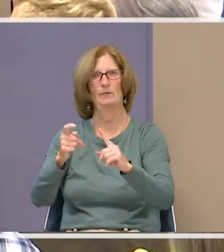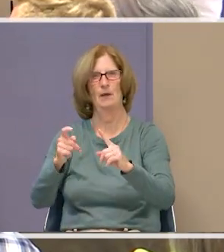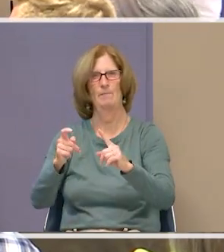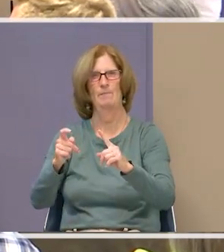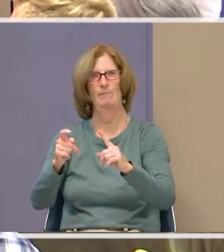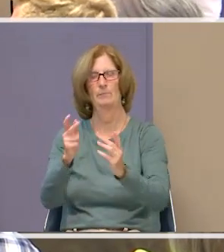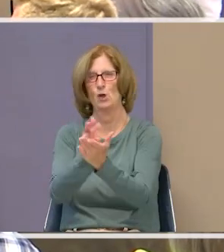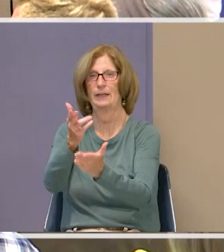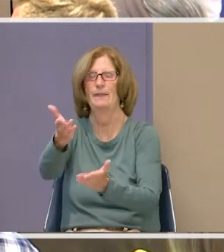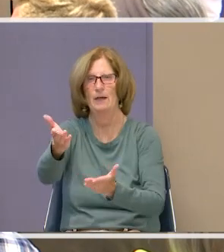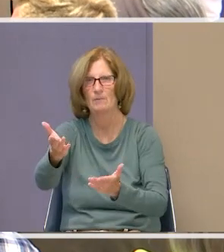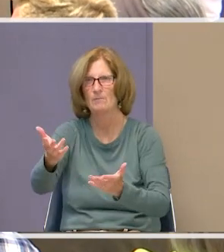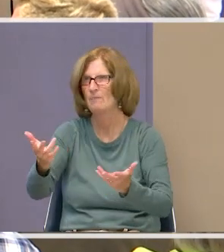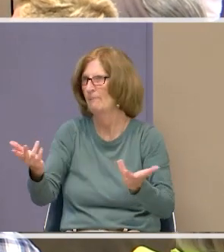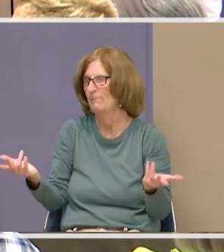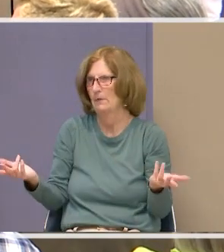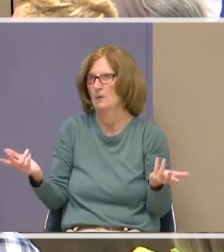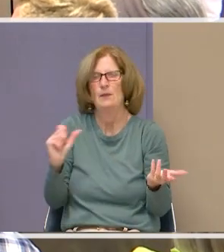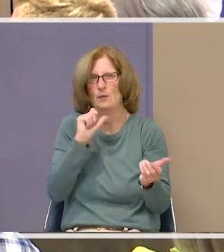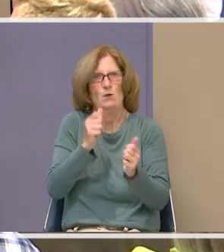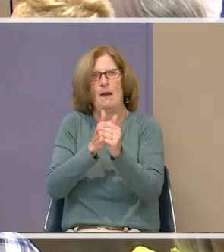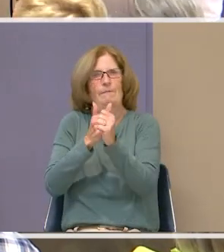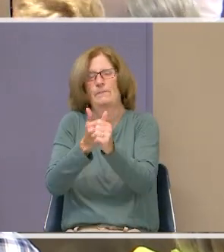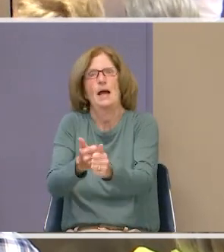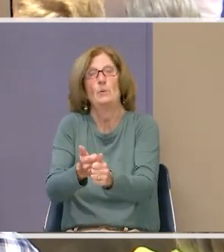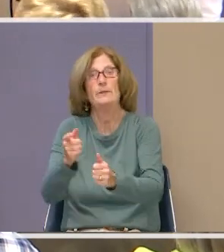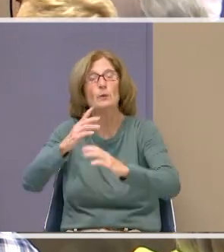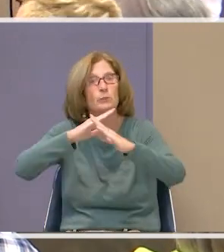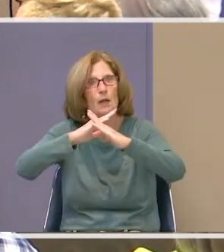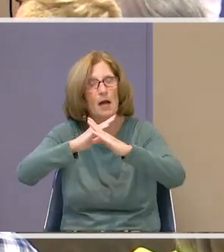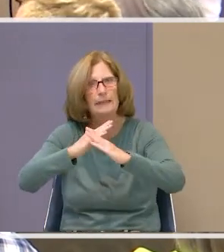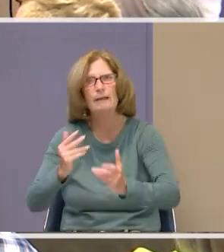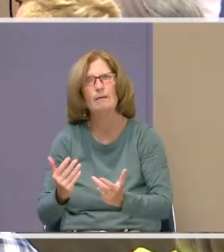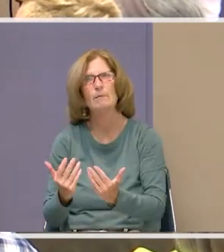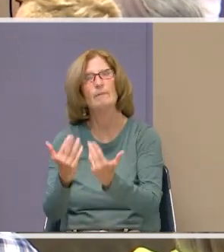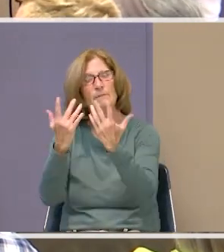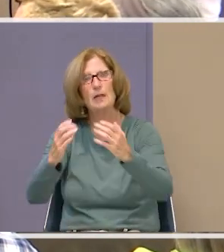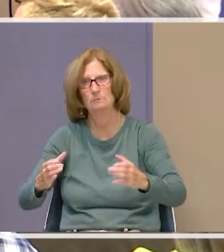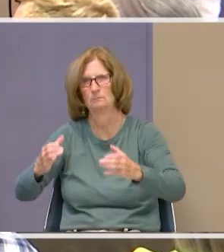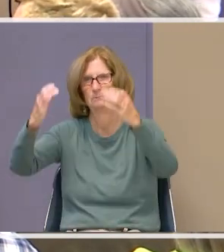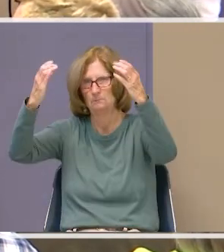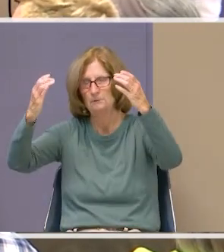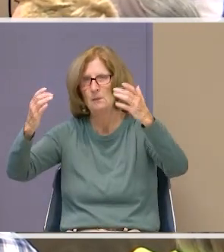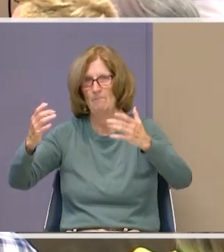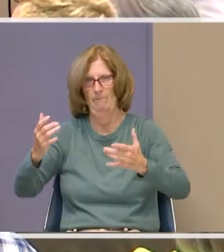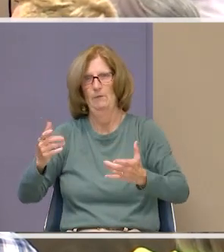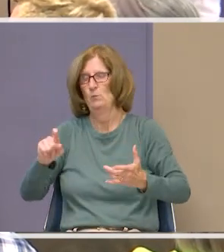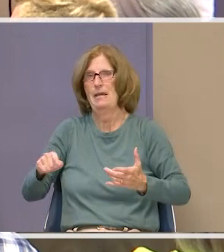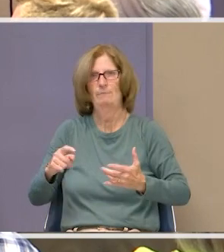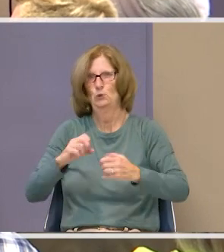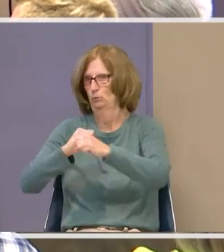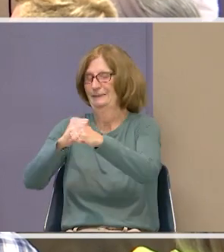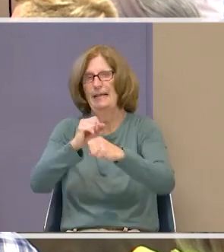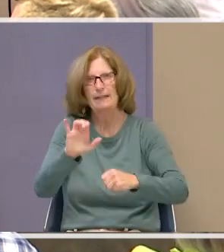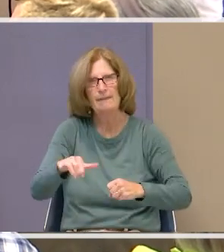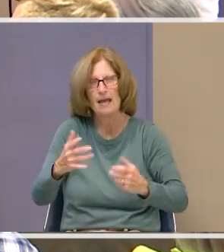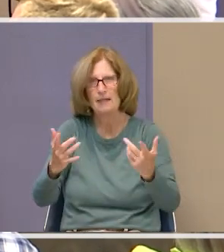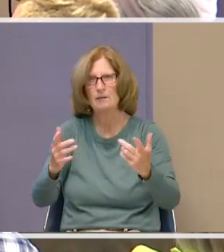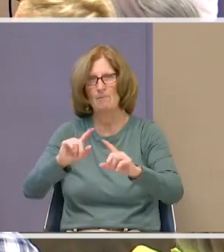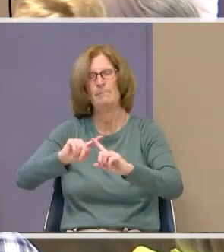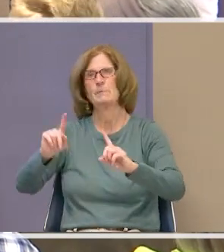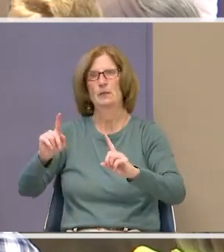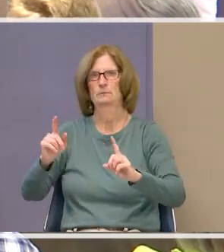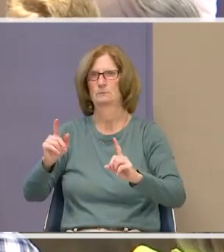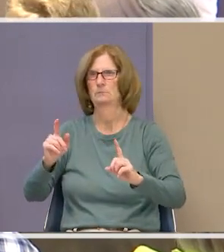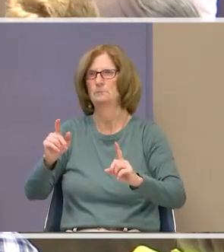going to obey. They are not obeying the fire plug. I hear you. So whatever it takes to protect that fire plug and that corner seems